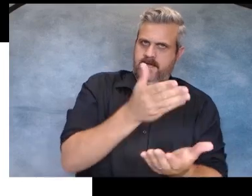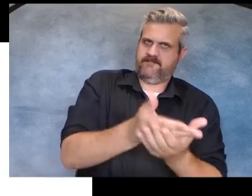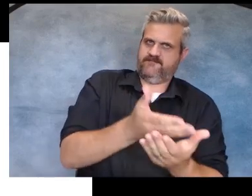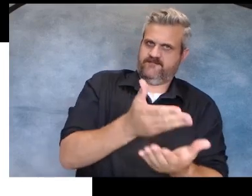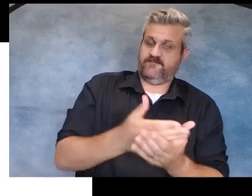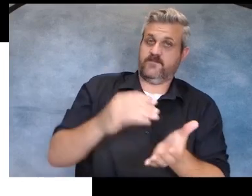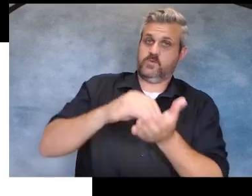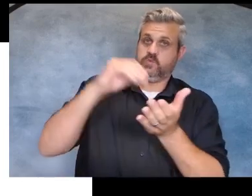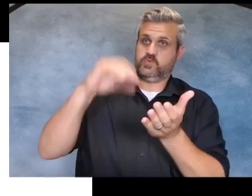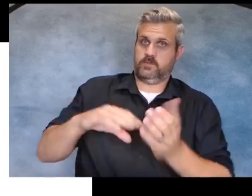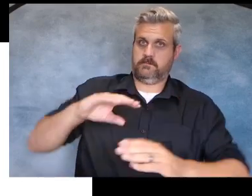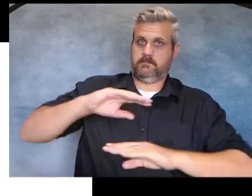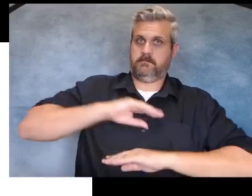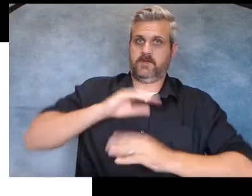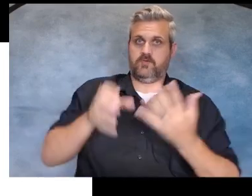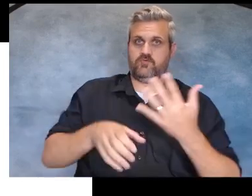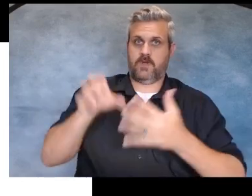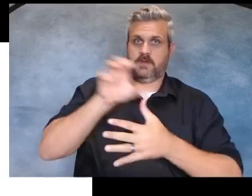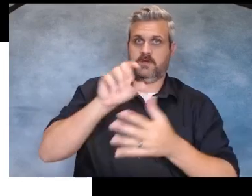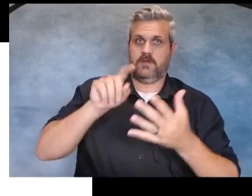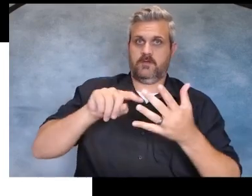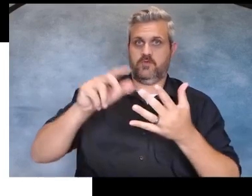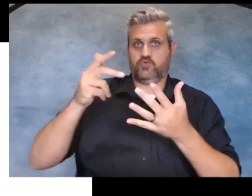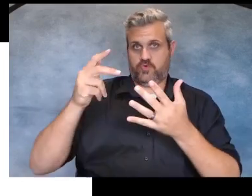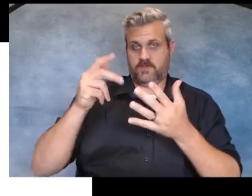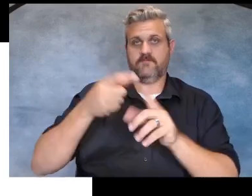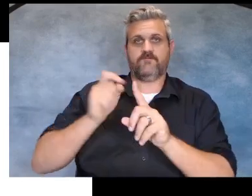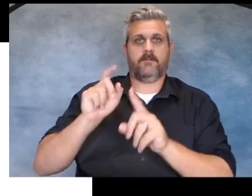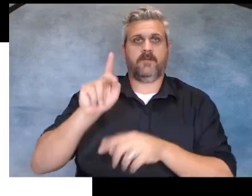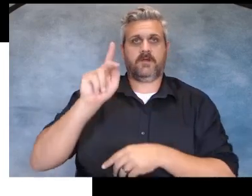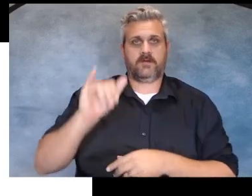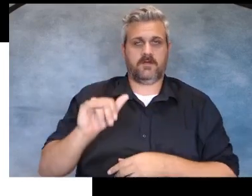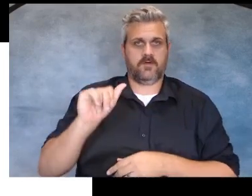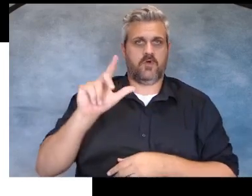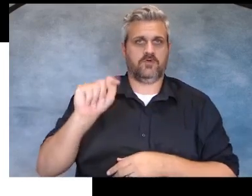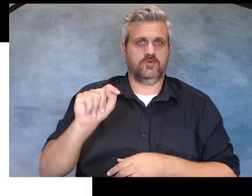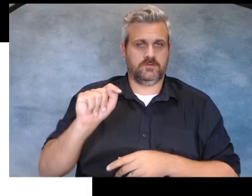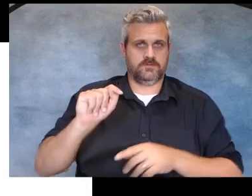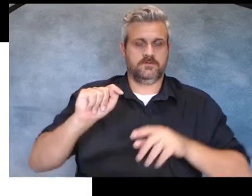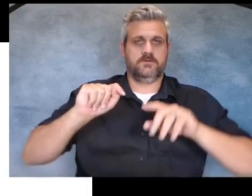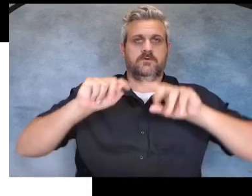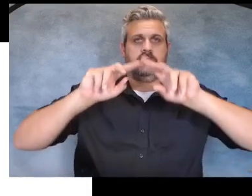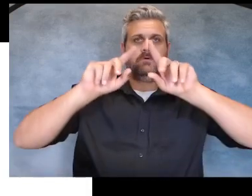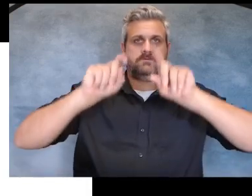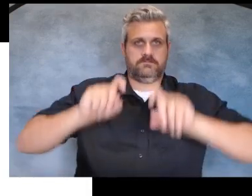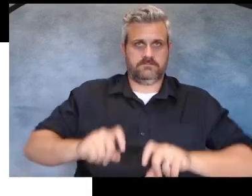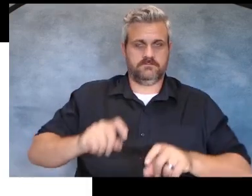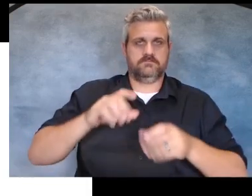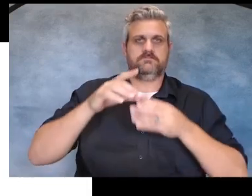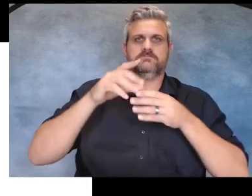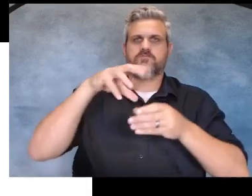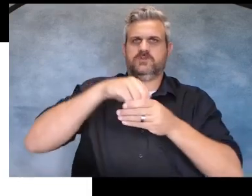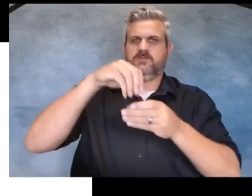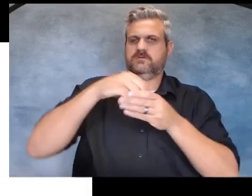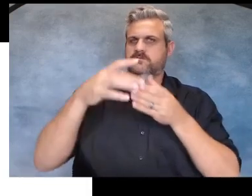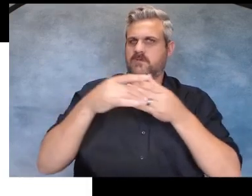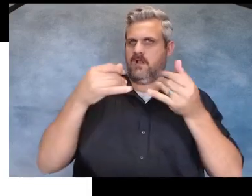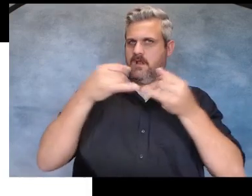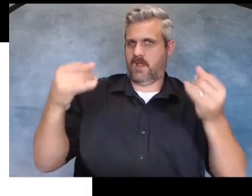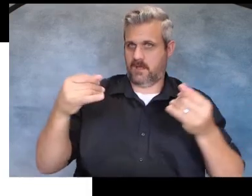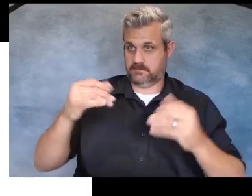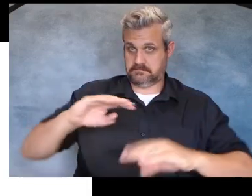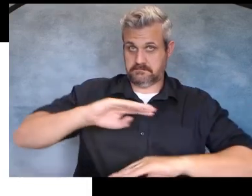student meets criterion 3 of the Kentucky Alternate Assessment Participation Guidelines. For the student to